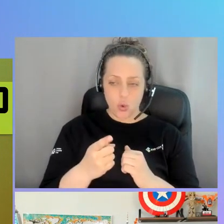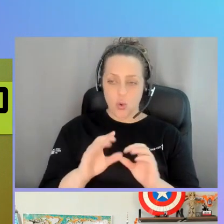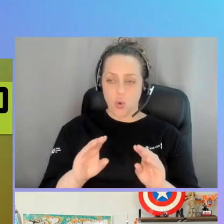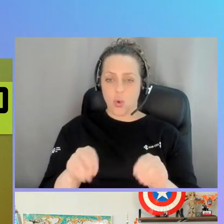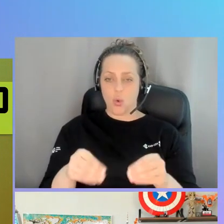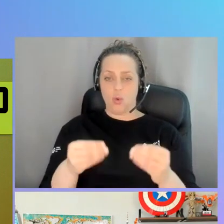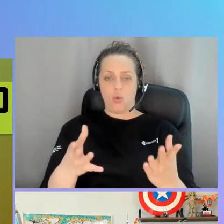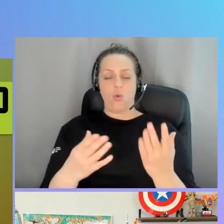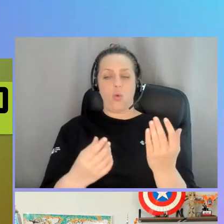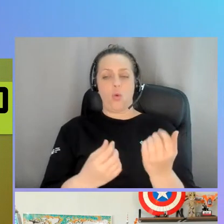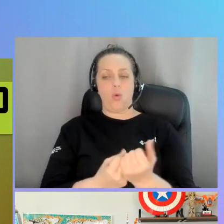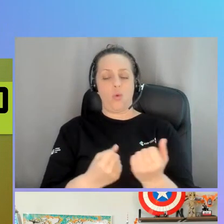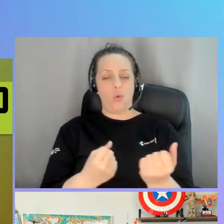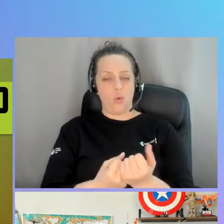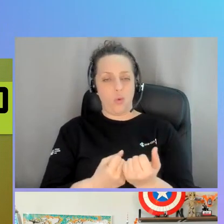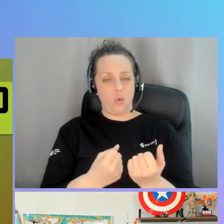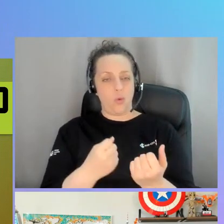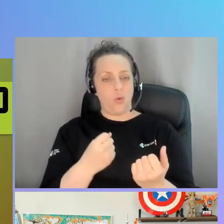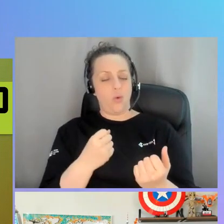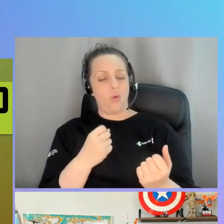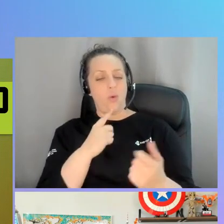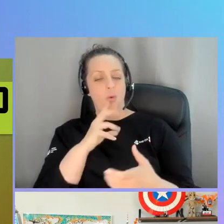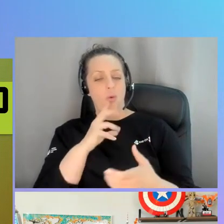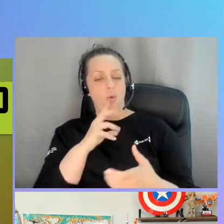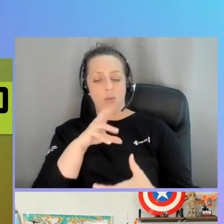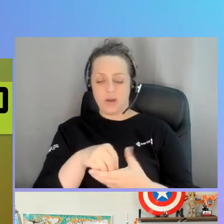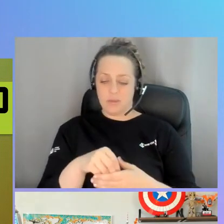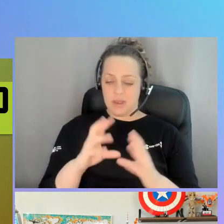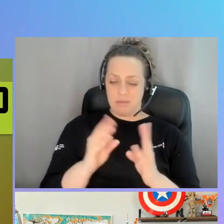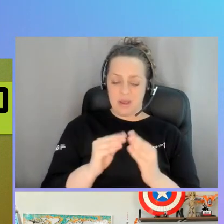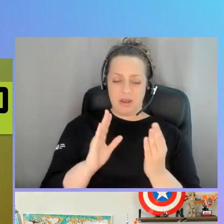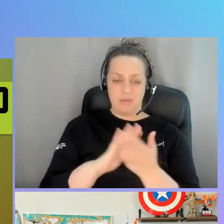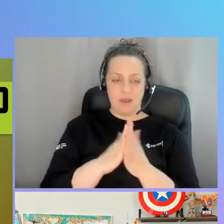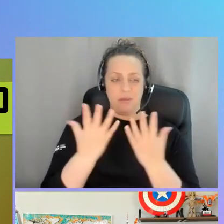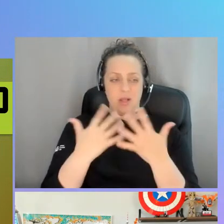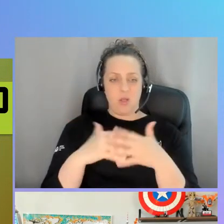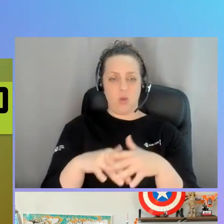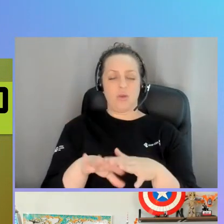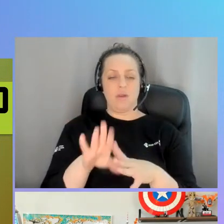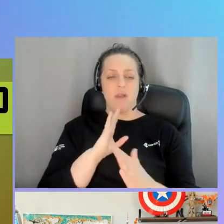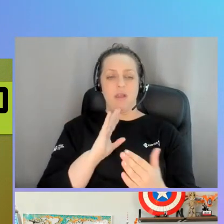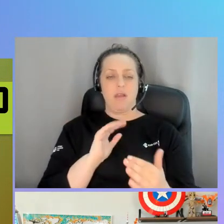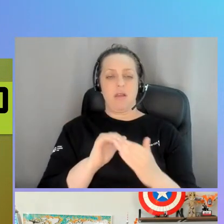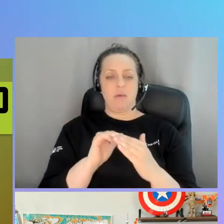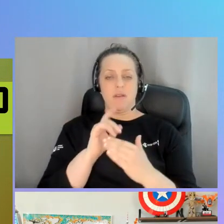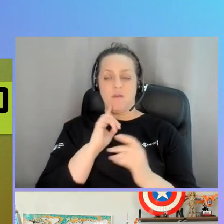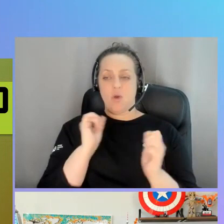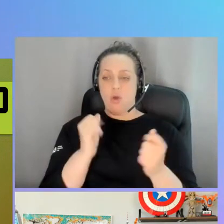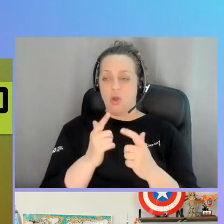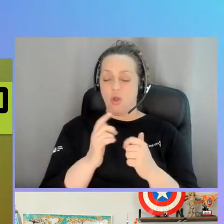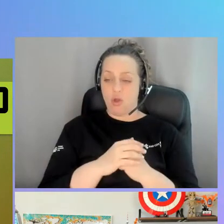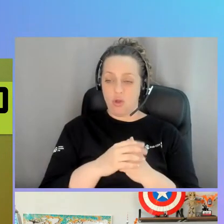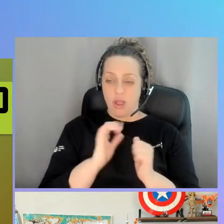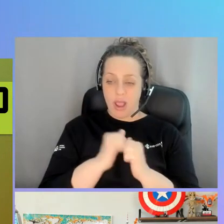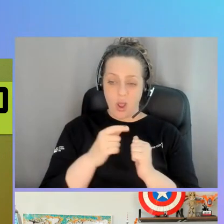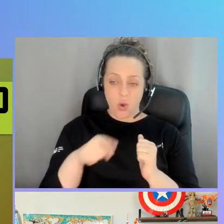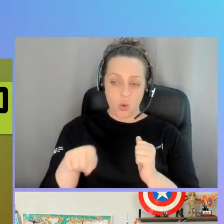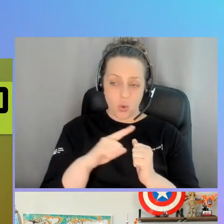host or participate in a meeting to make it inclusive and accommodating to all? How do